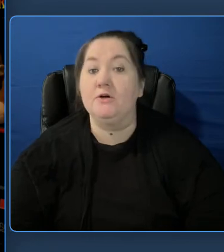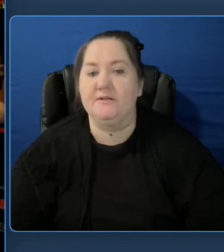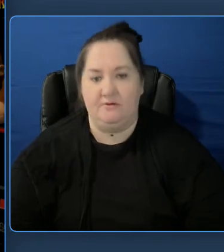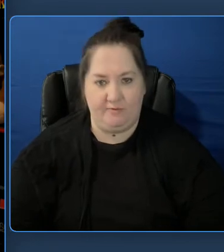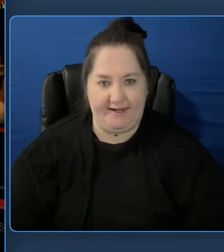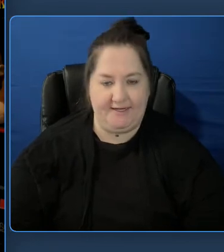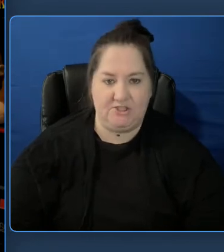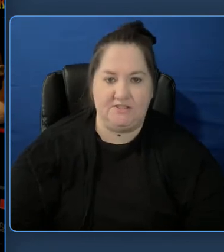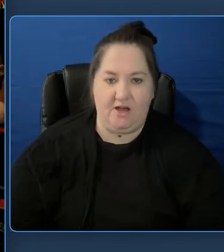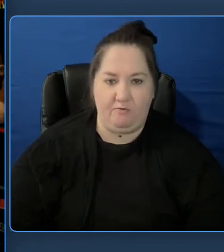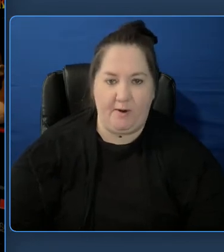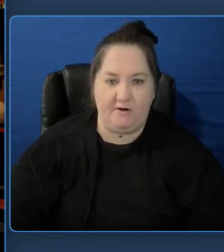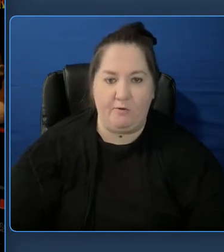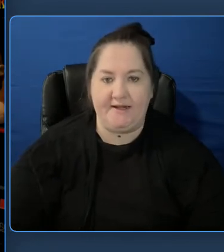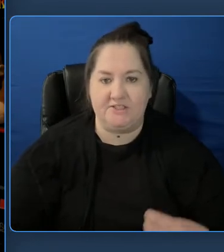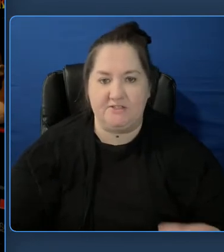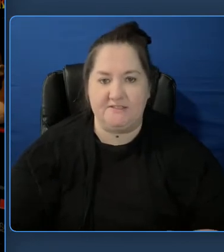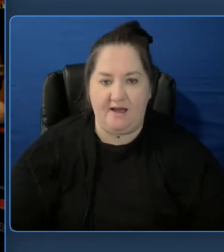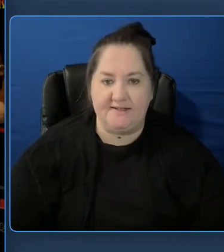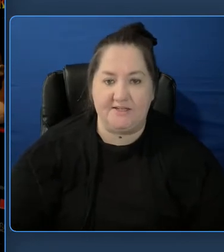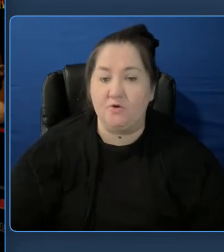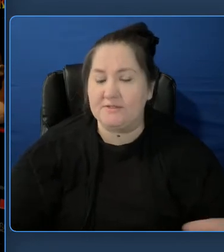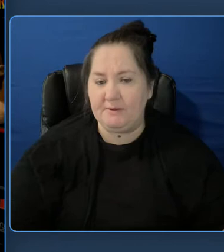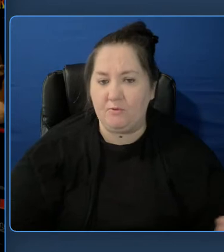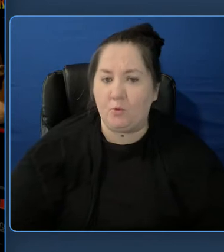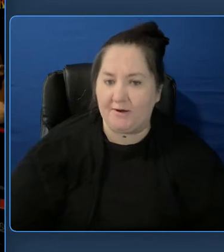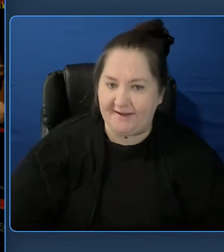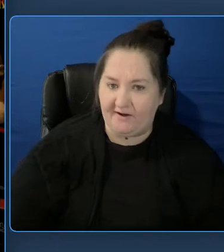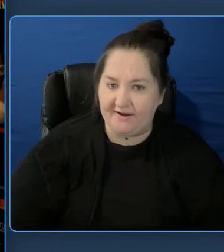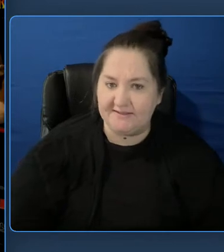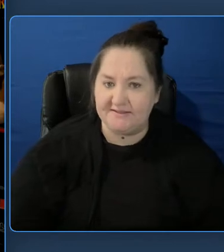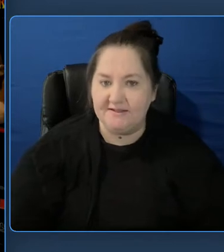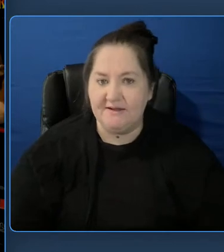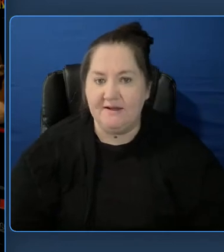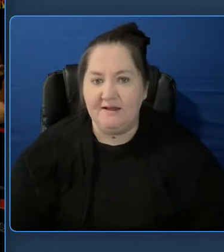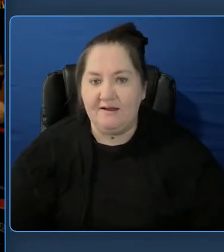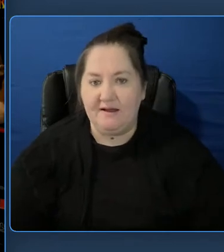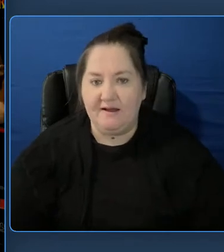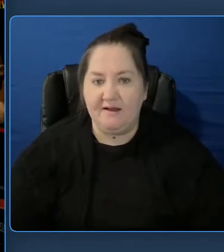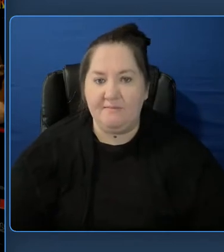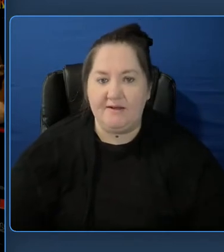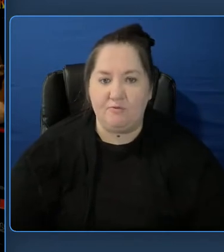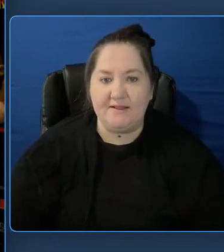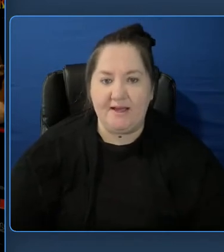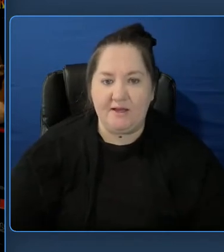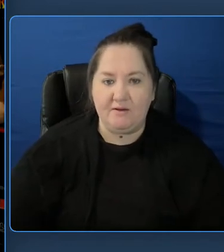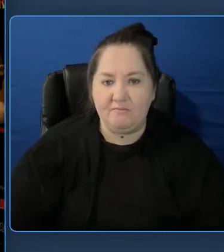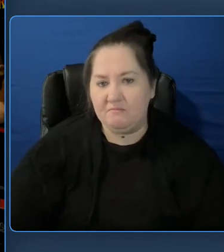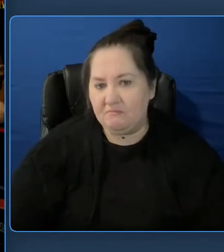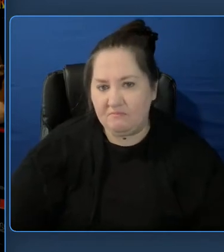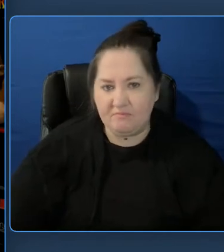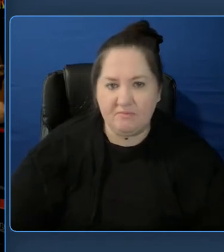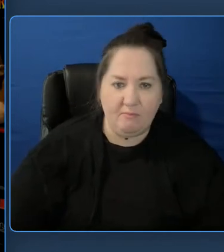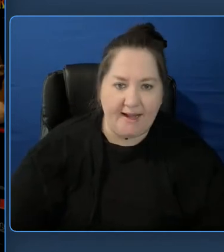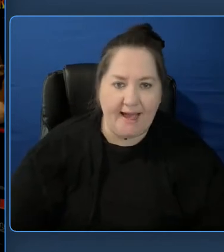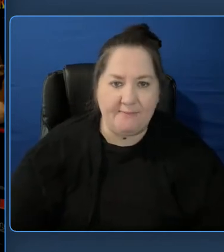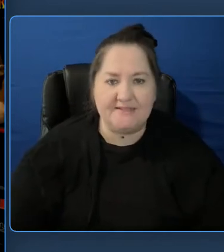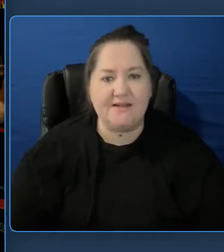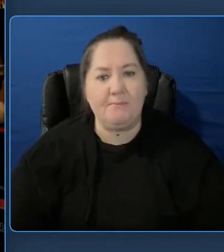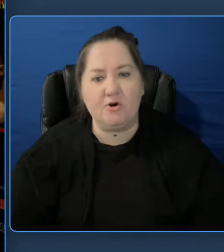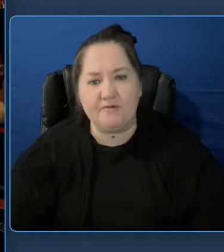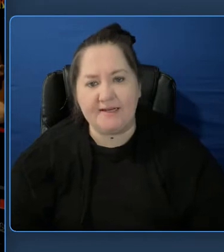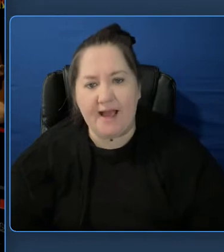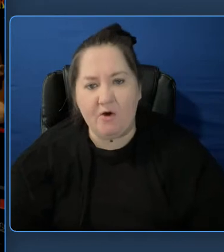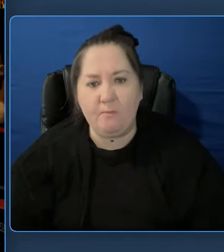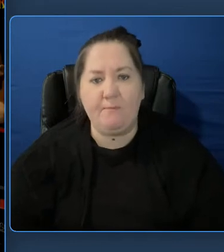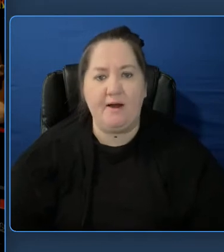require good recognition software and recognition of signs. I know some people are working on it. Relay might happen.